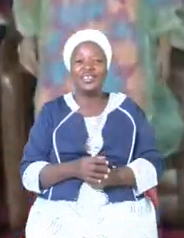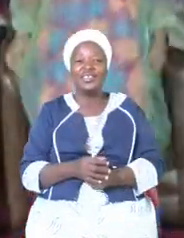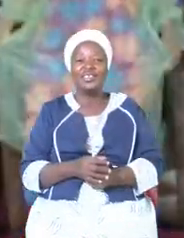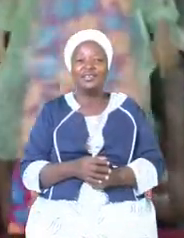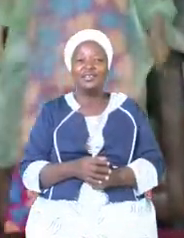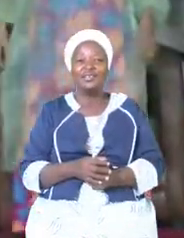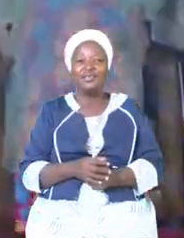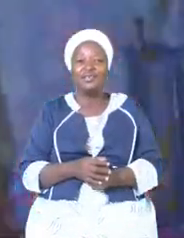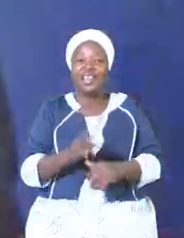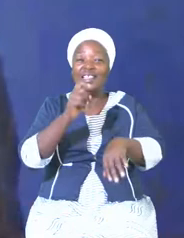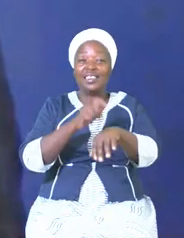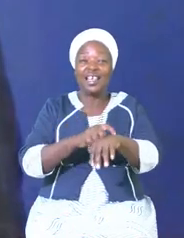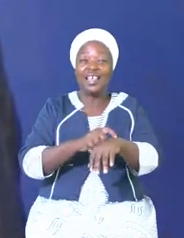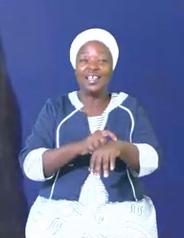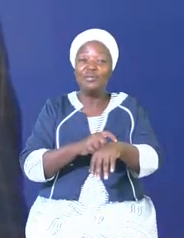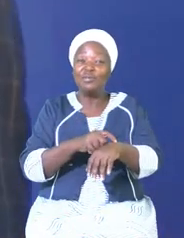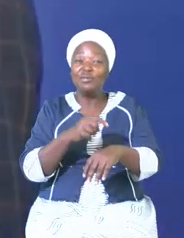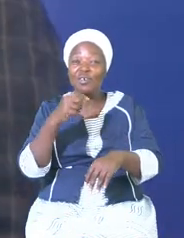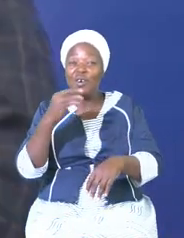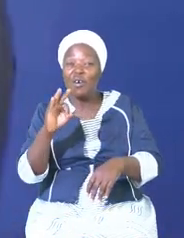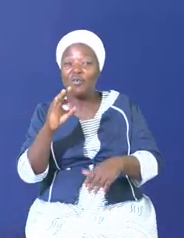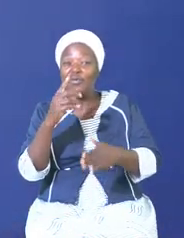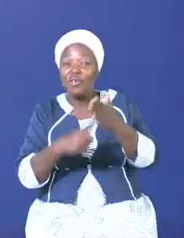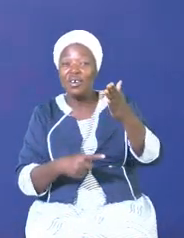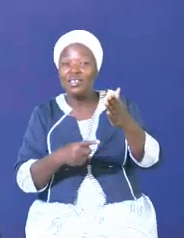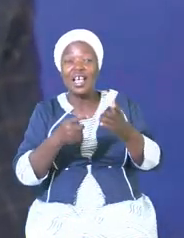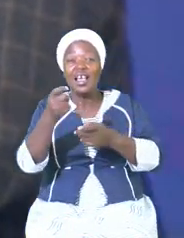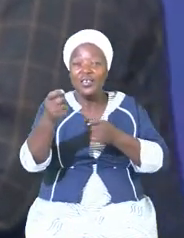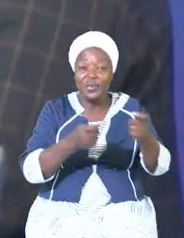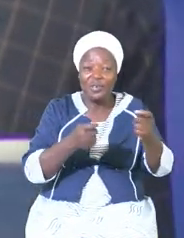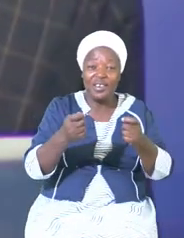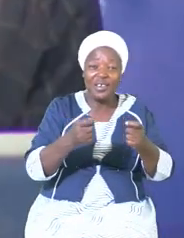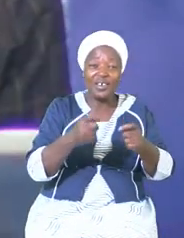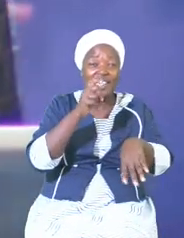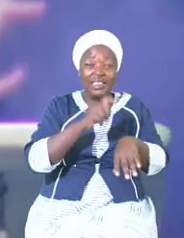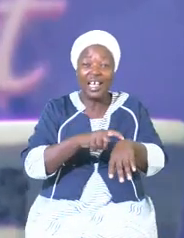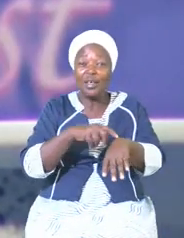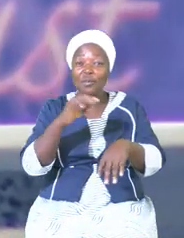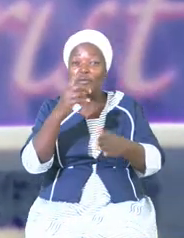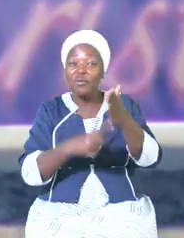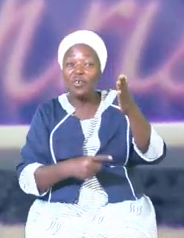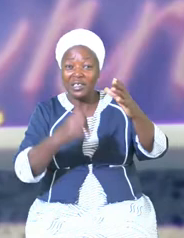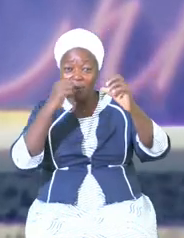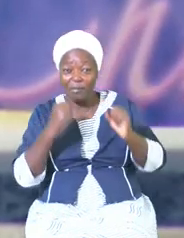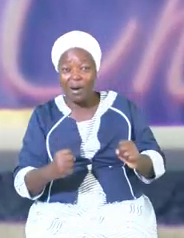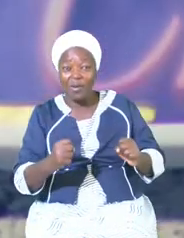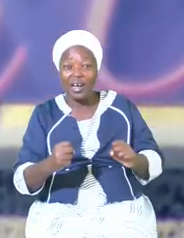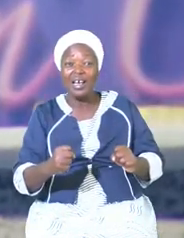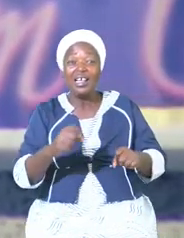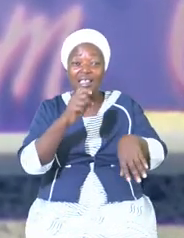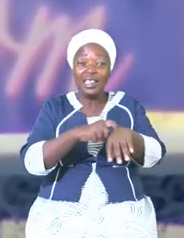Time of dominion. Of power, time of healing, time